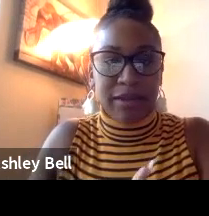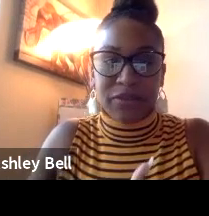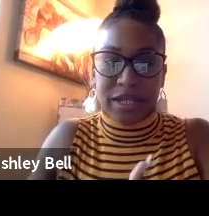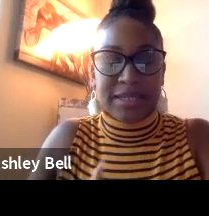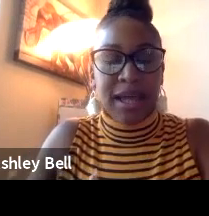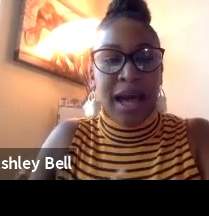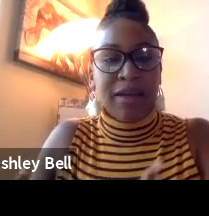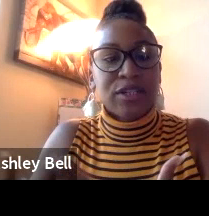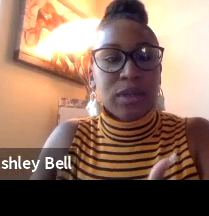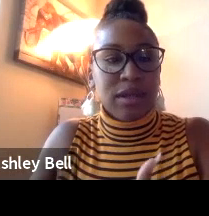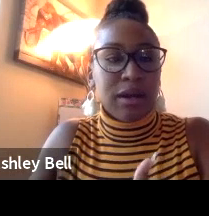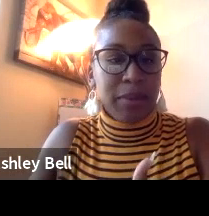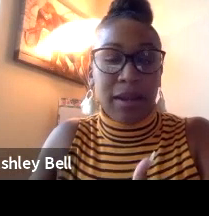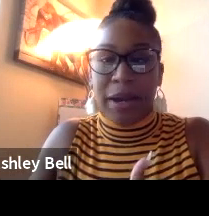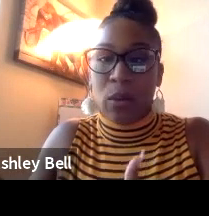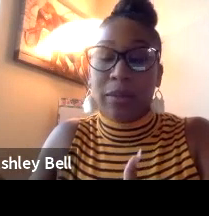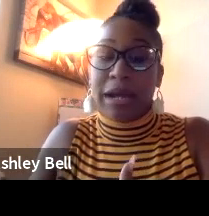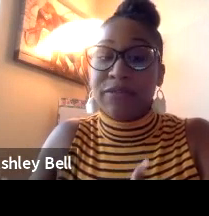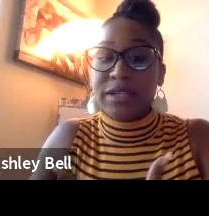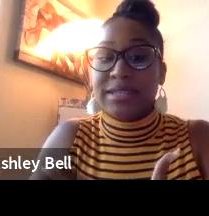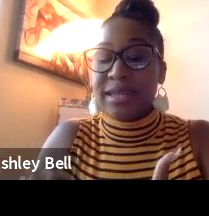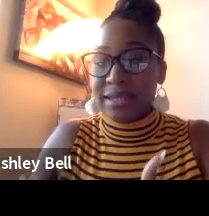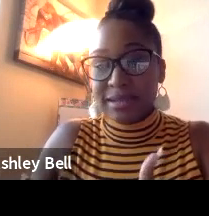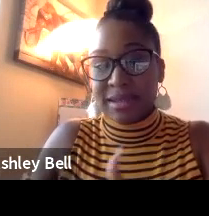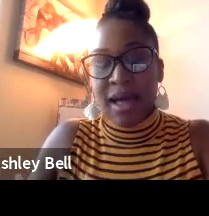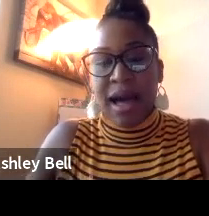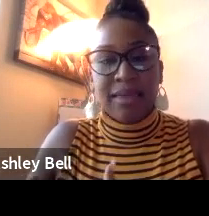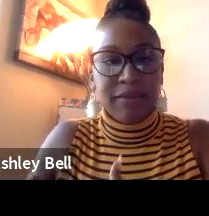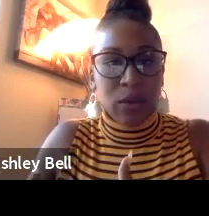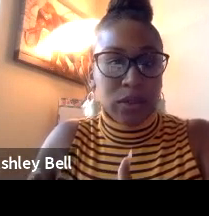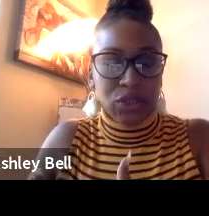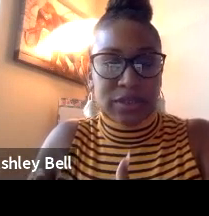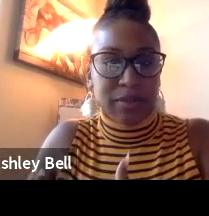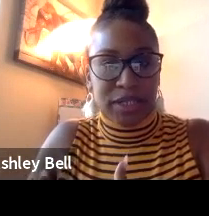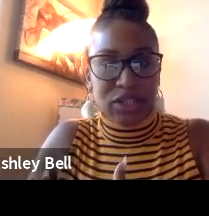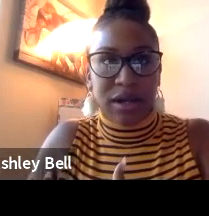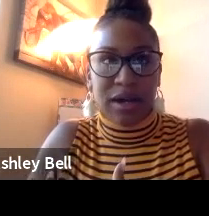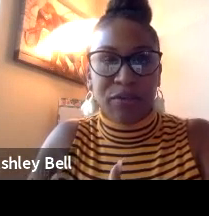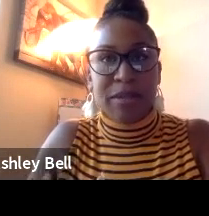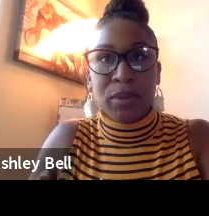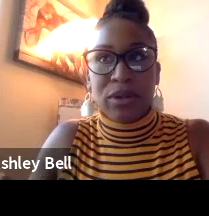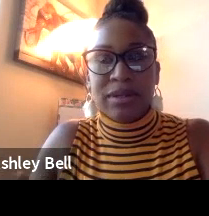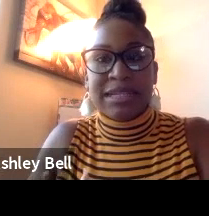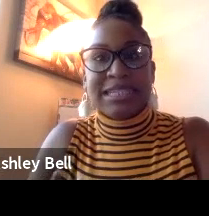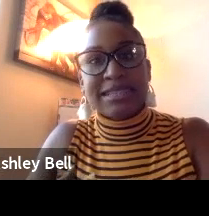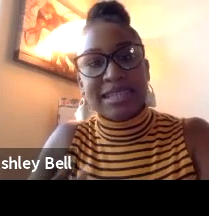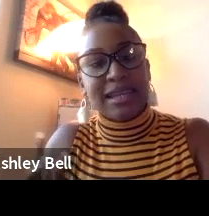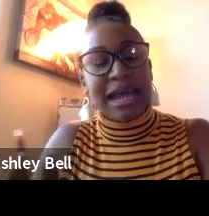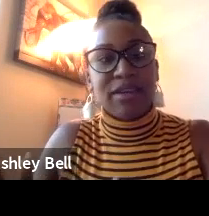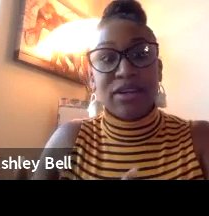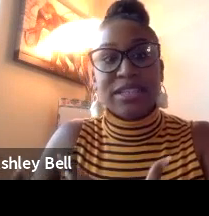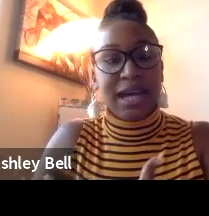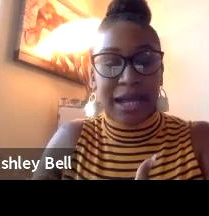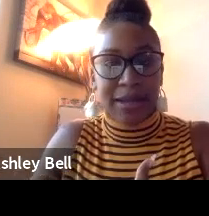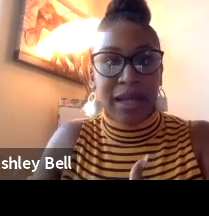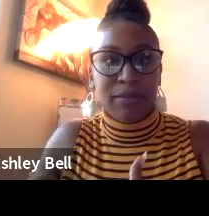and mindfulness, I first want to talk a bit about what mindfulness is. I love how Will showed us a picture of people dancing and